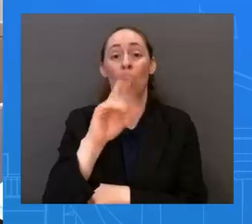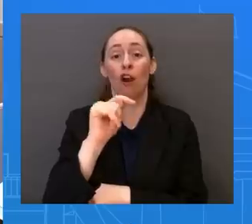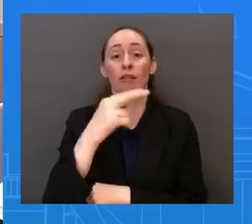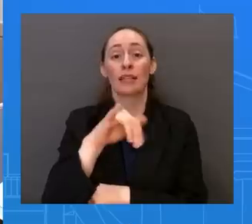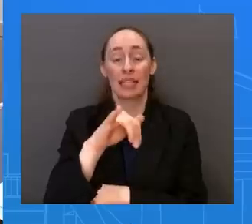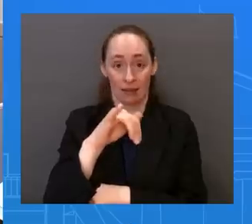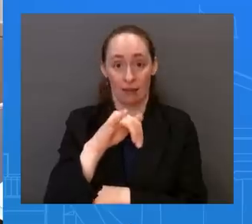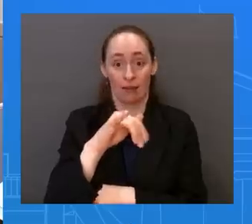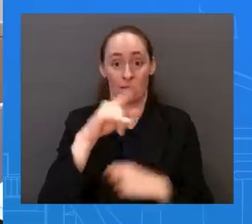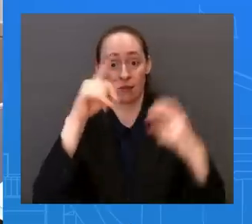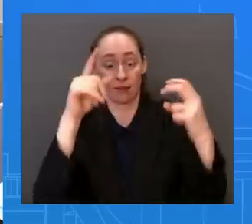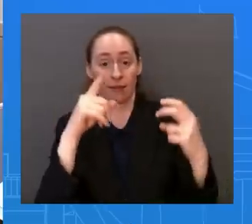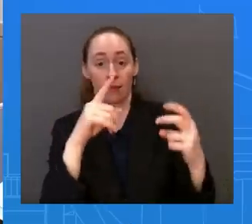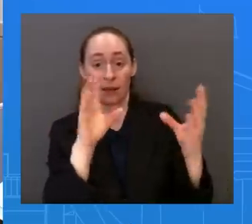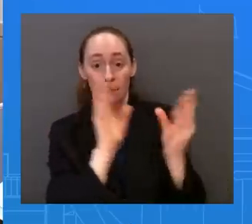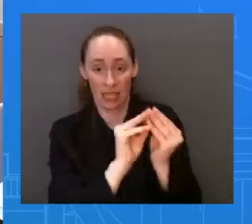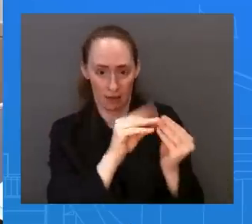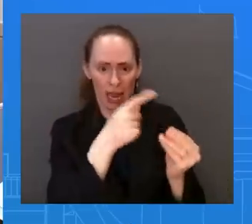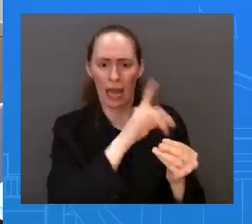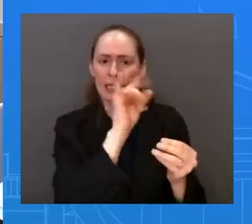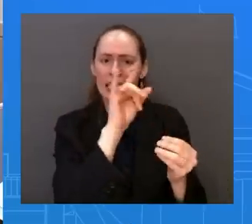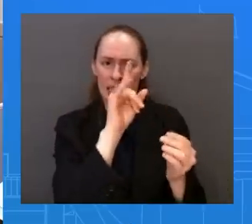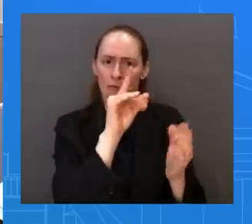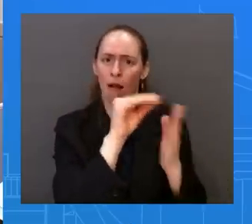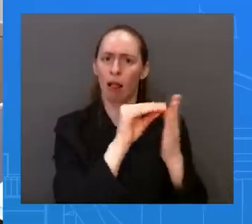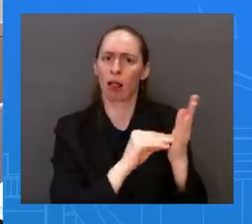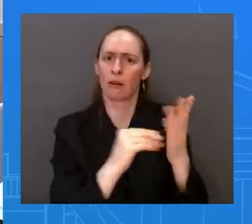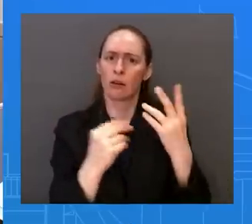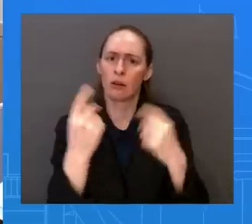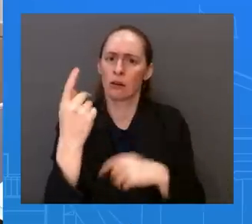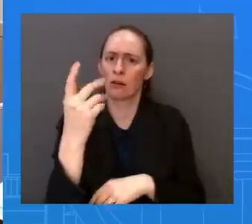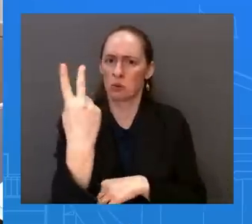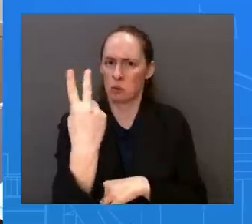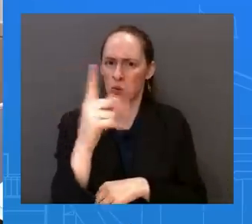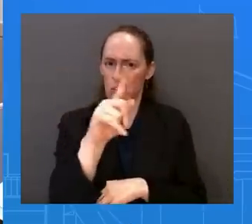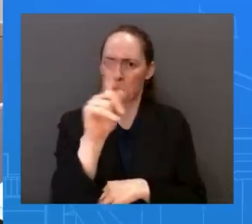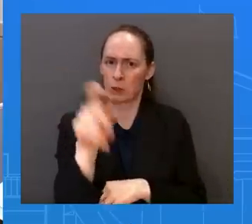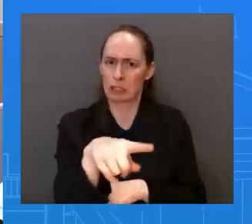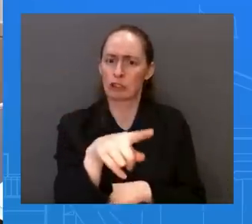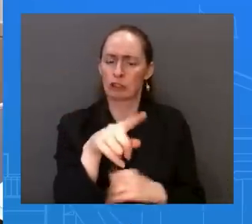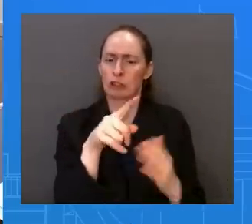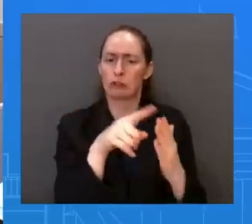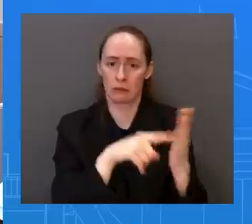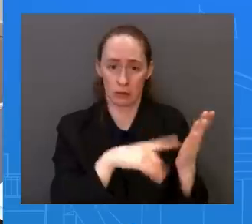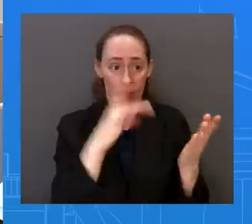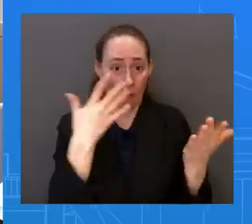was going to pose to him. Can you tell us if you got those answers about the,